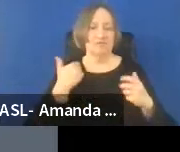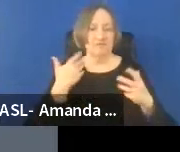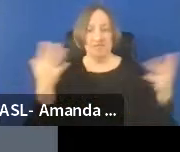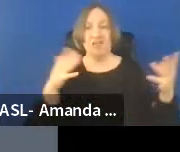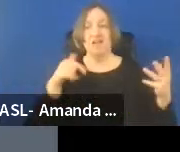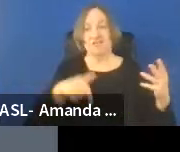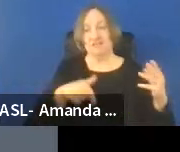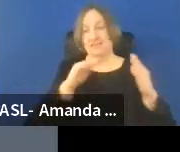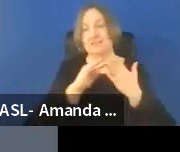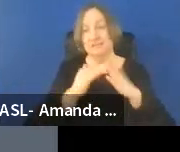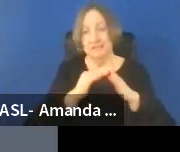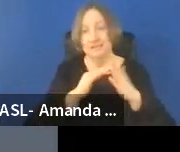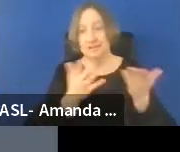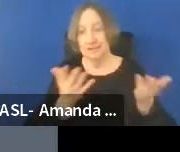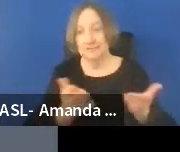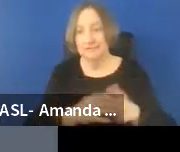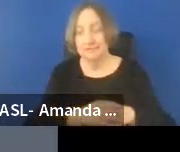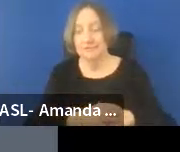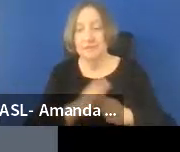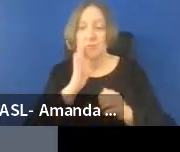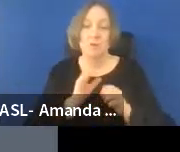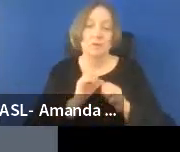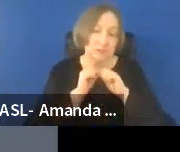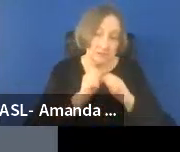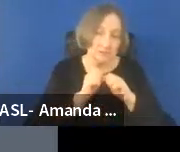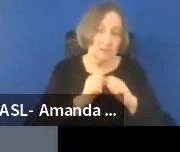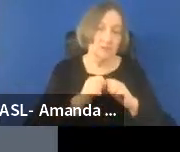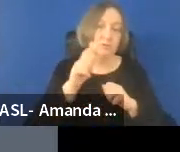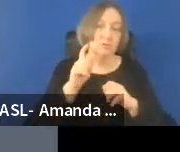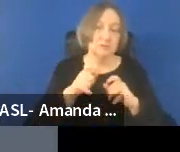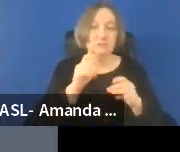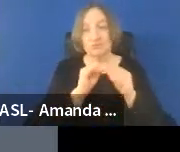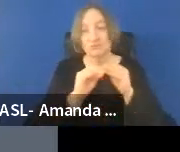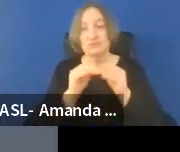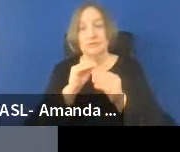city, and we will continue to need to fix.